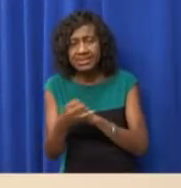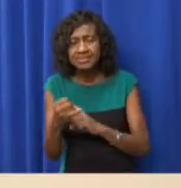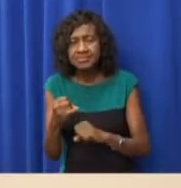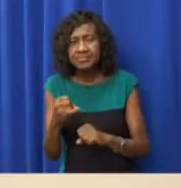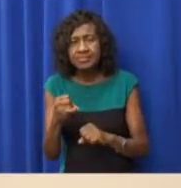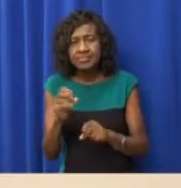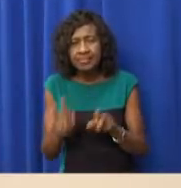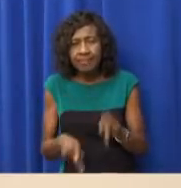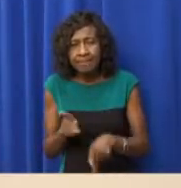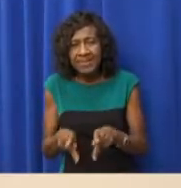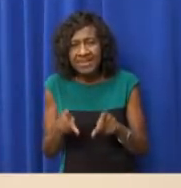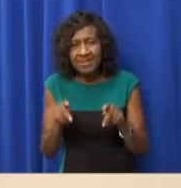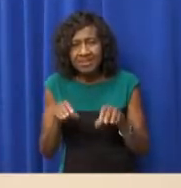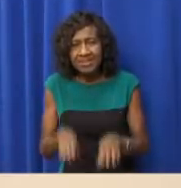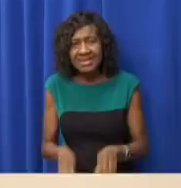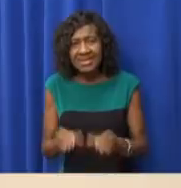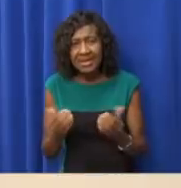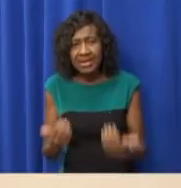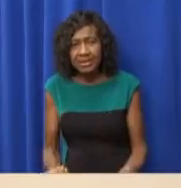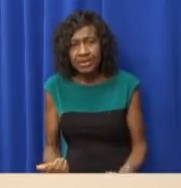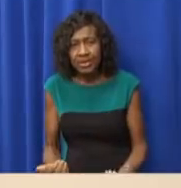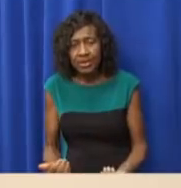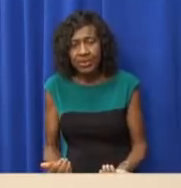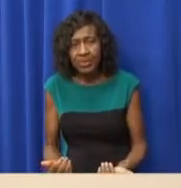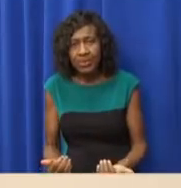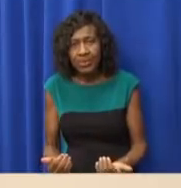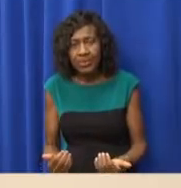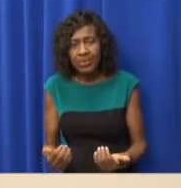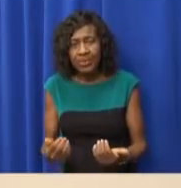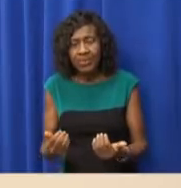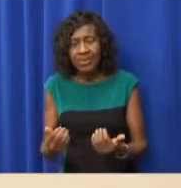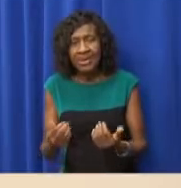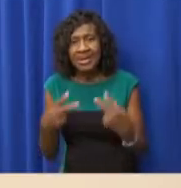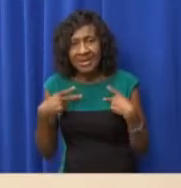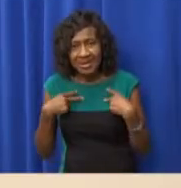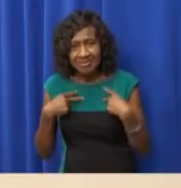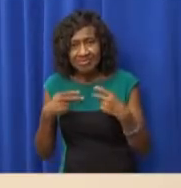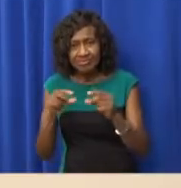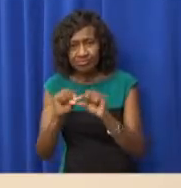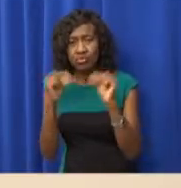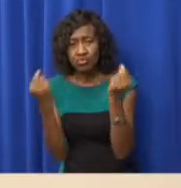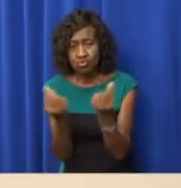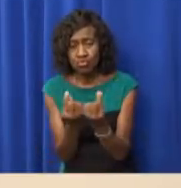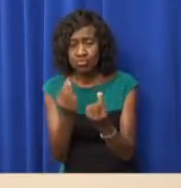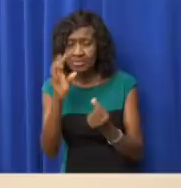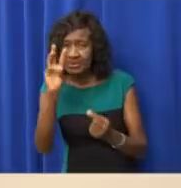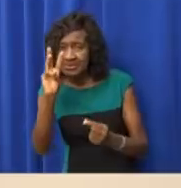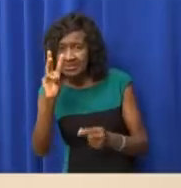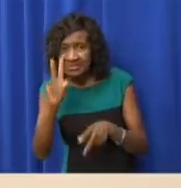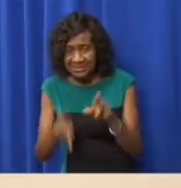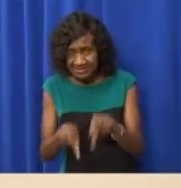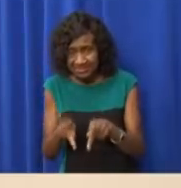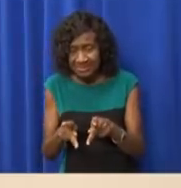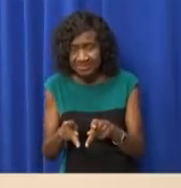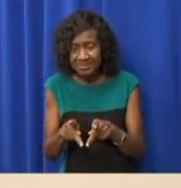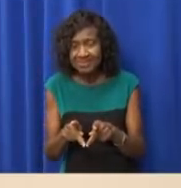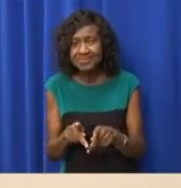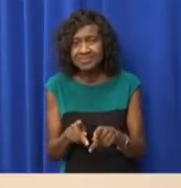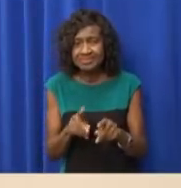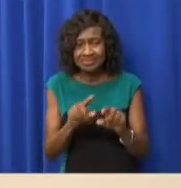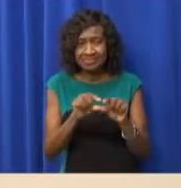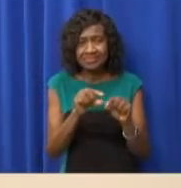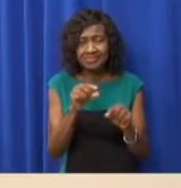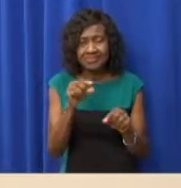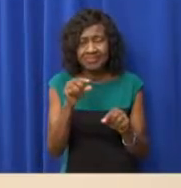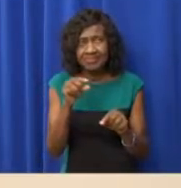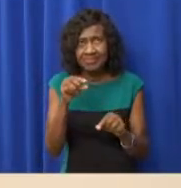Persons will now be able to have gatherings of up to 6 people. In Cayman Brac, there are no changes, and gatherings of 25